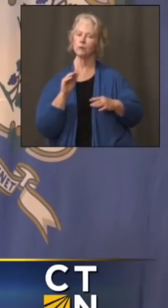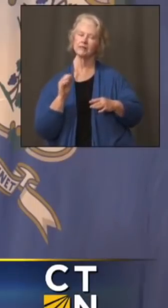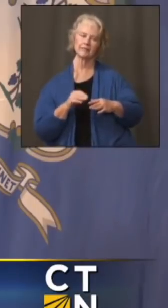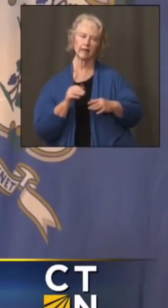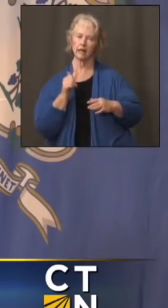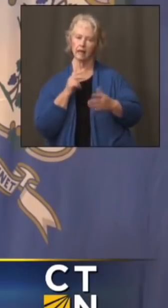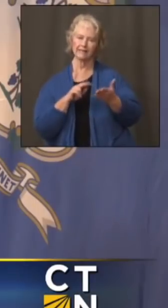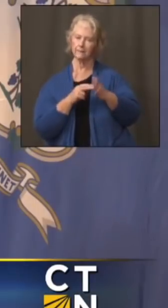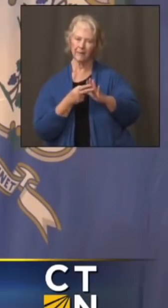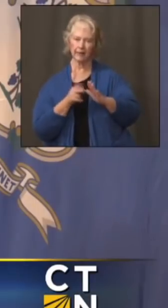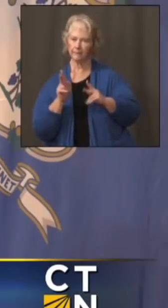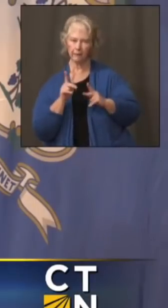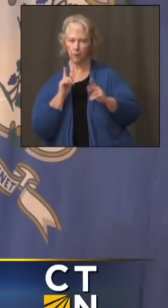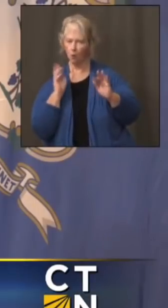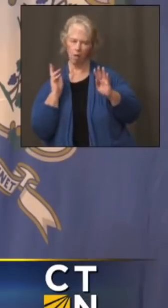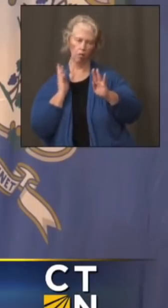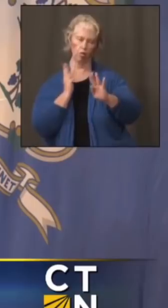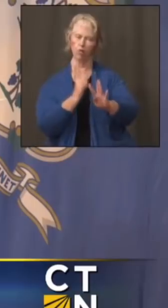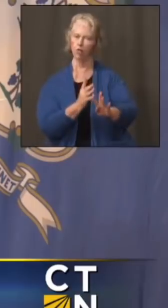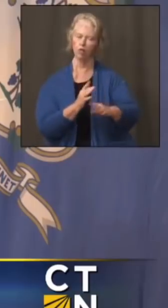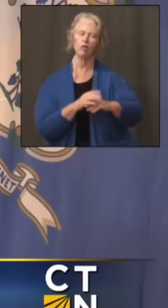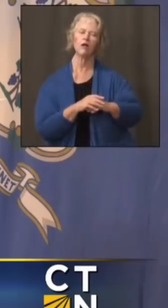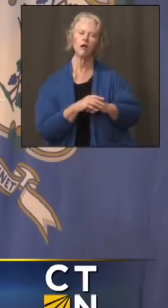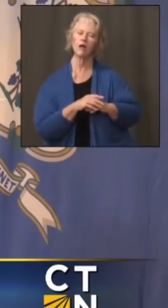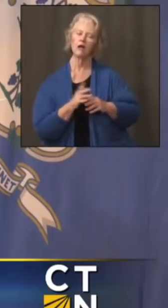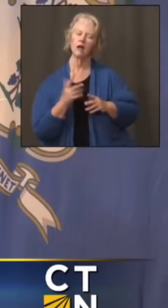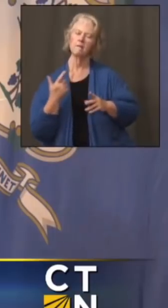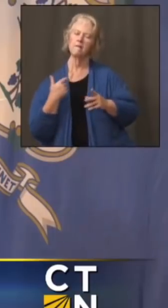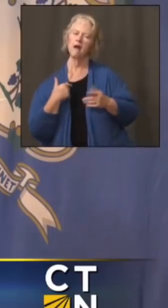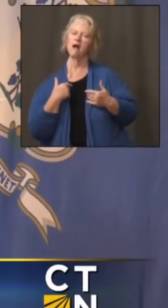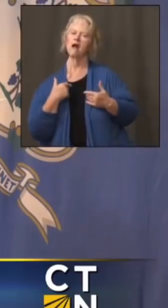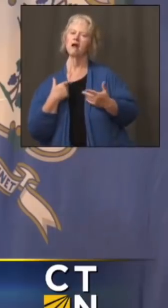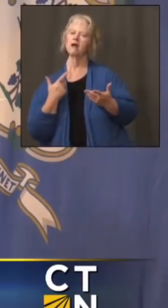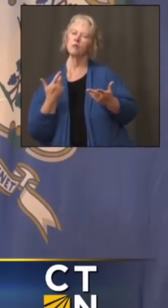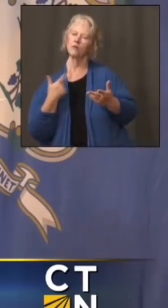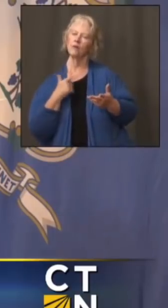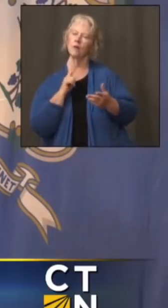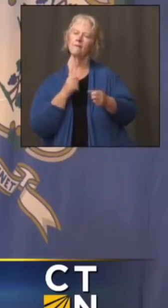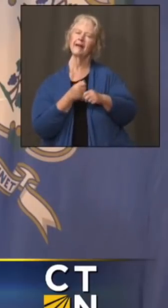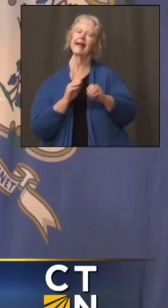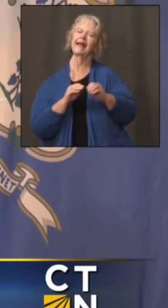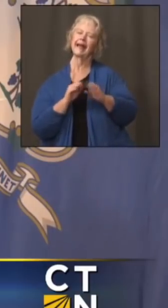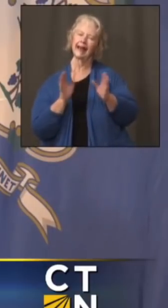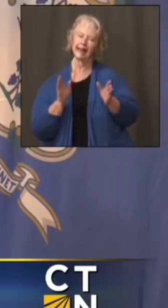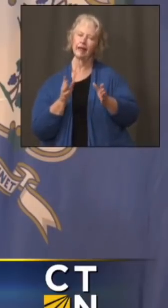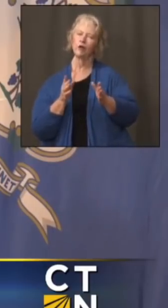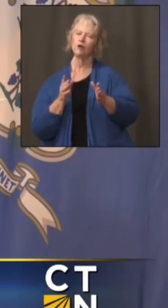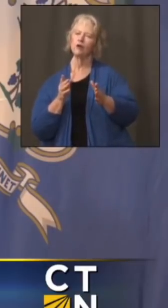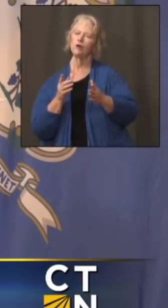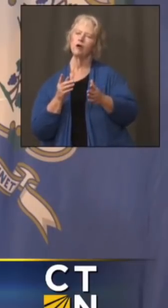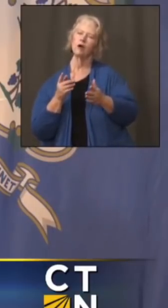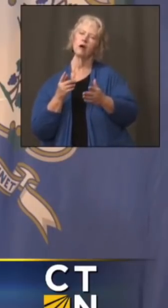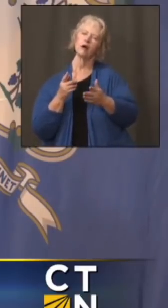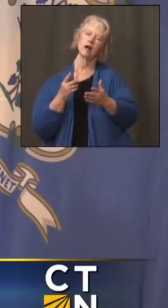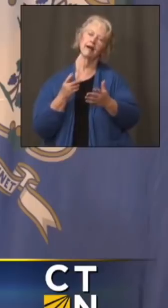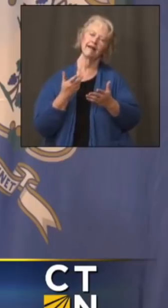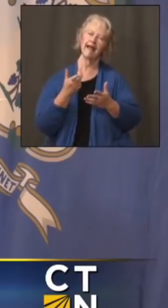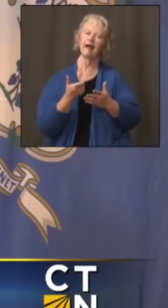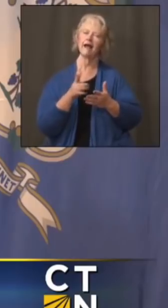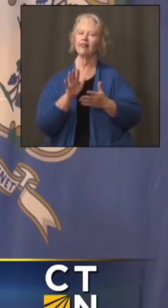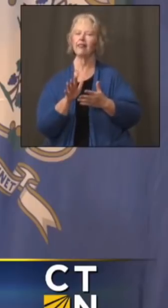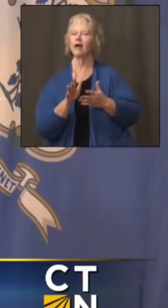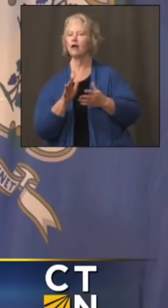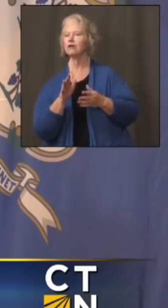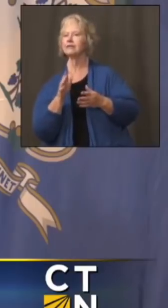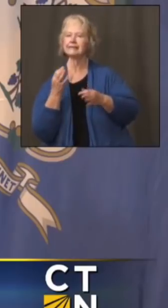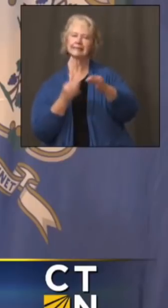25% occupancy. But we're going to clarify how much discretion the towns have within 3 or 4 days. Okay,